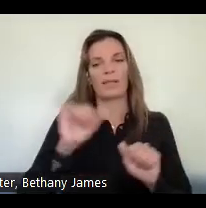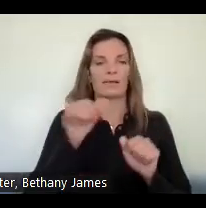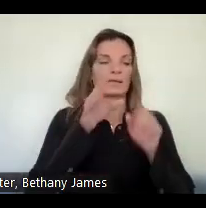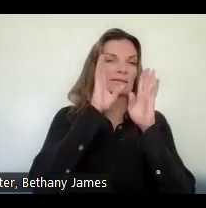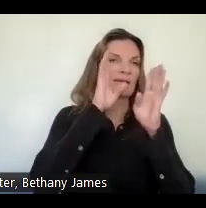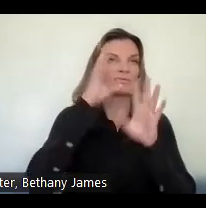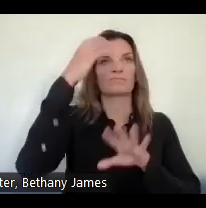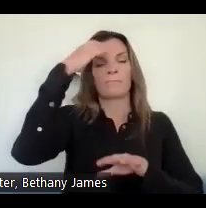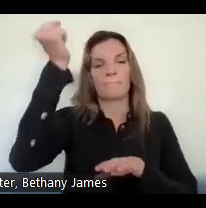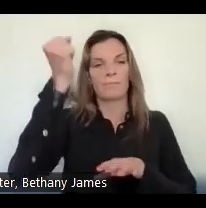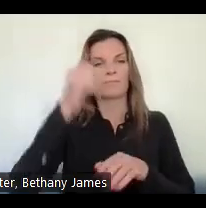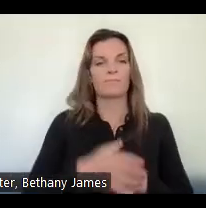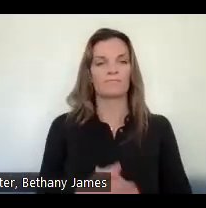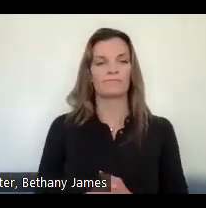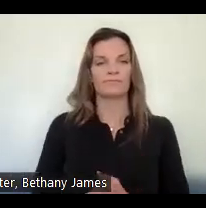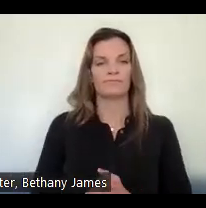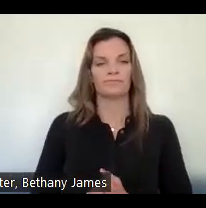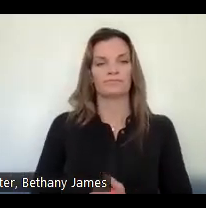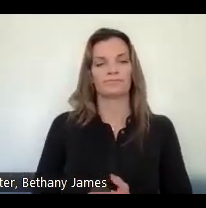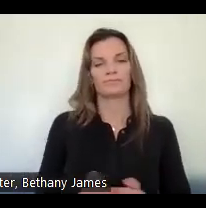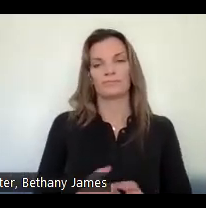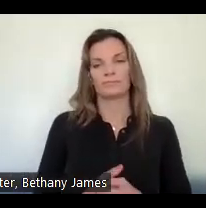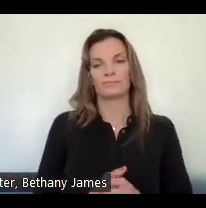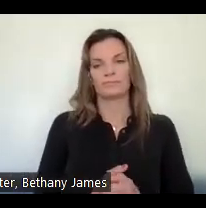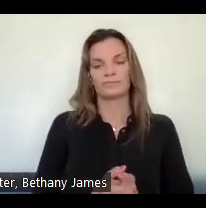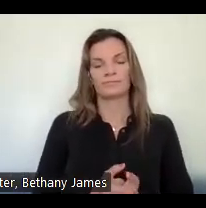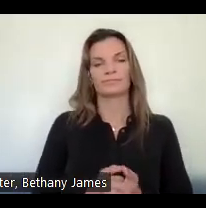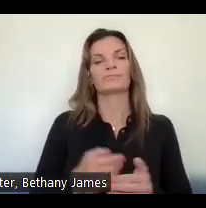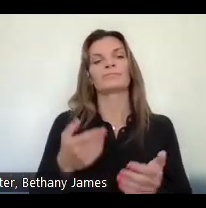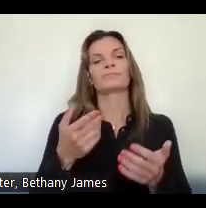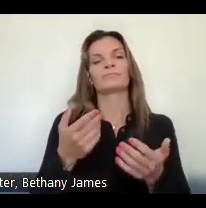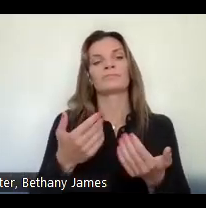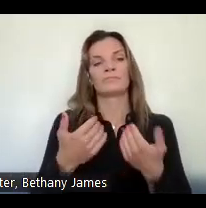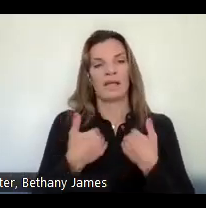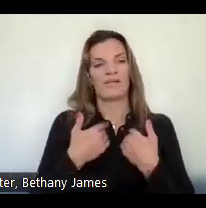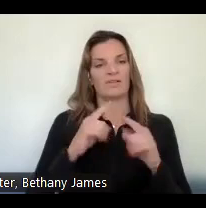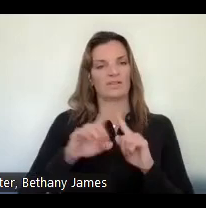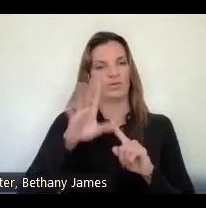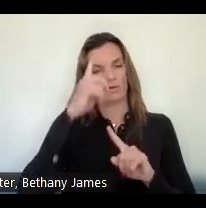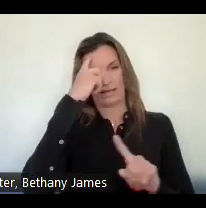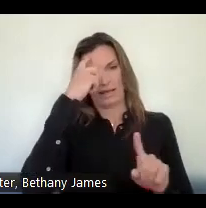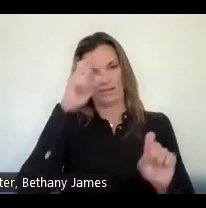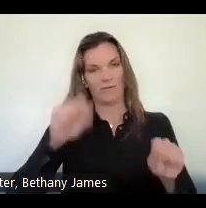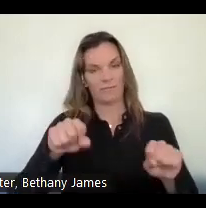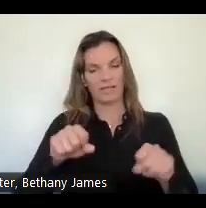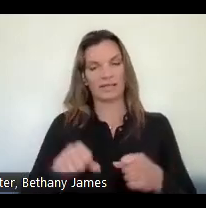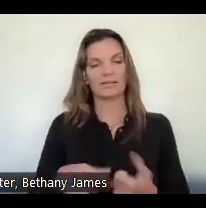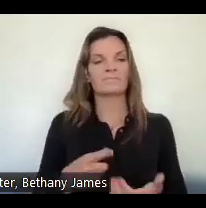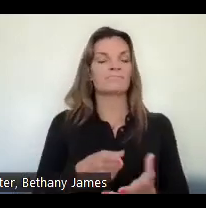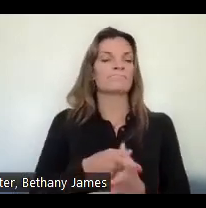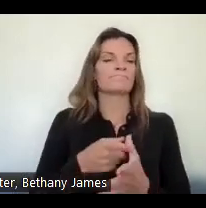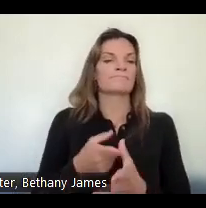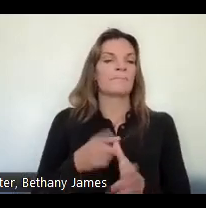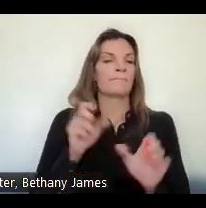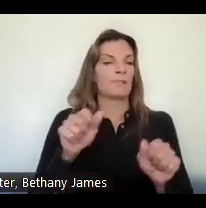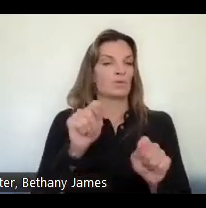memory. So executive functioning encompasses a set of cognitive abilities that includes the ability to